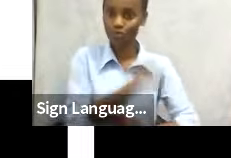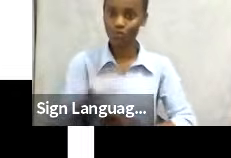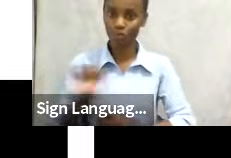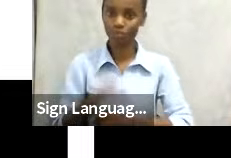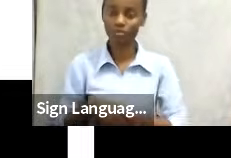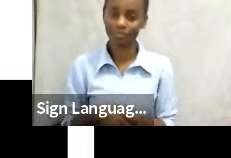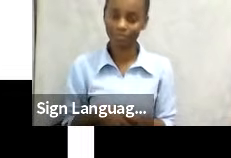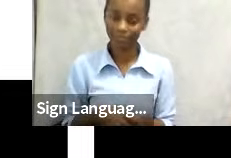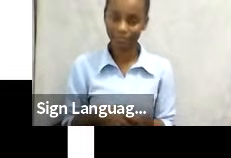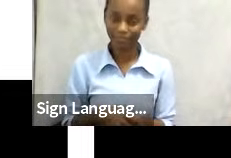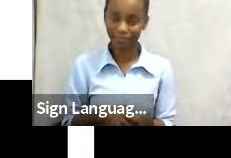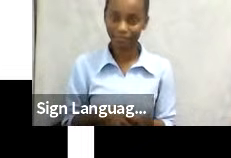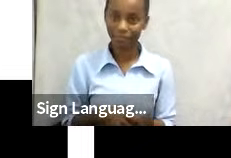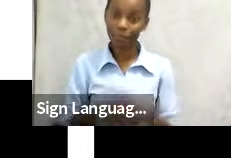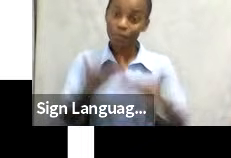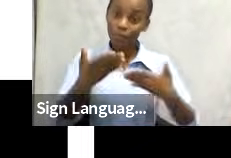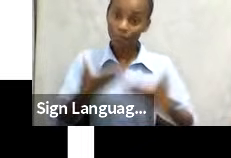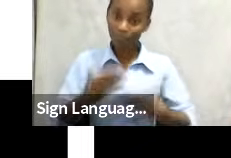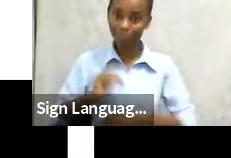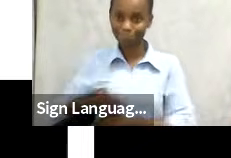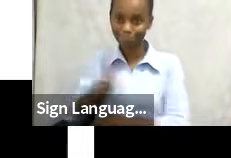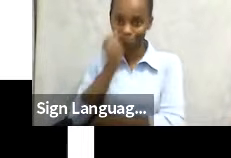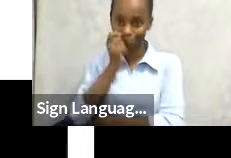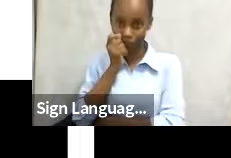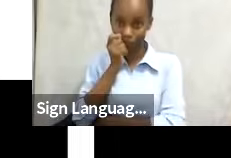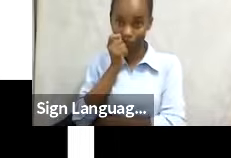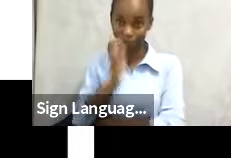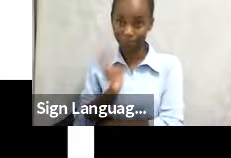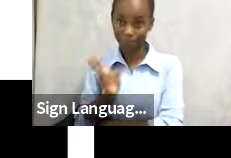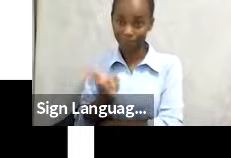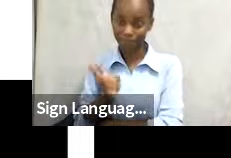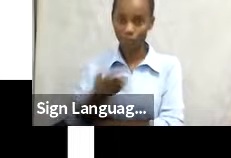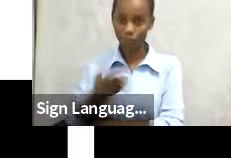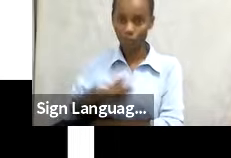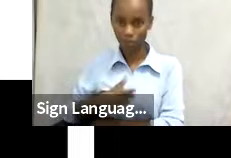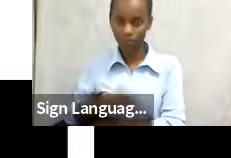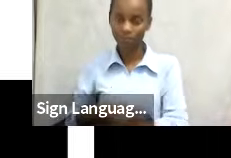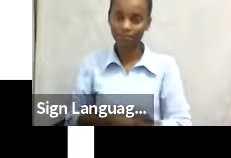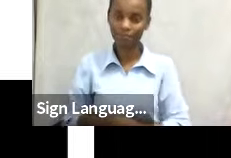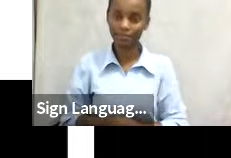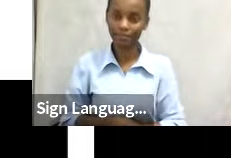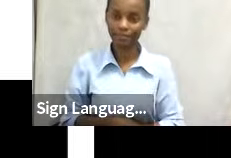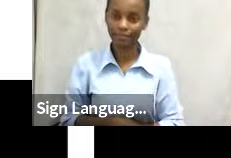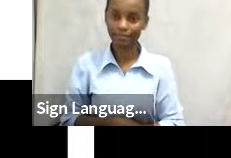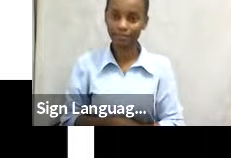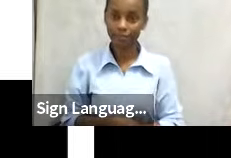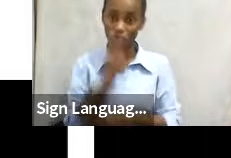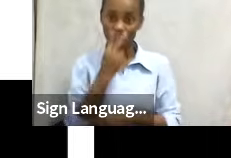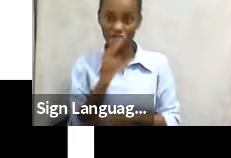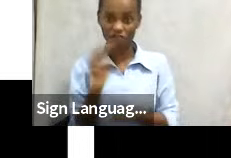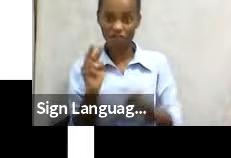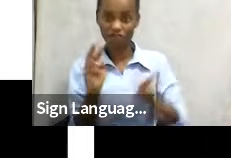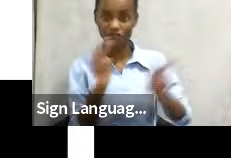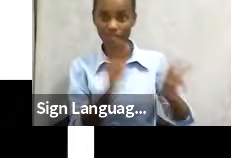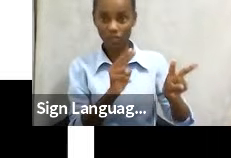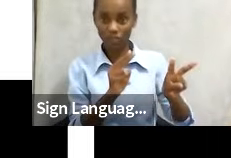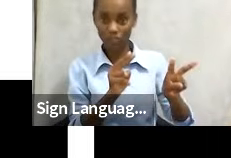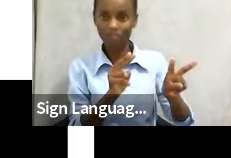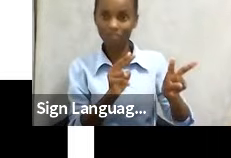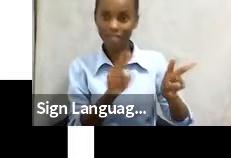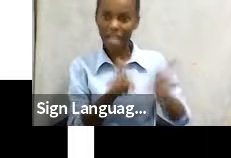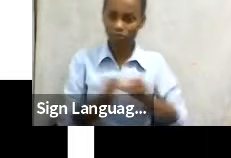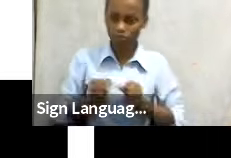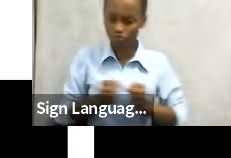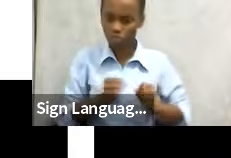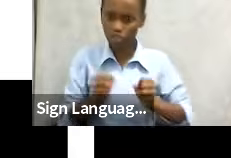Okay, welcome back, ladies and gents. Again, I want to draw again from our vision and our non-strategic